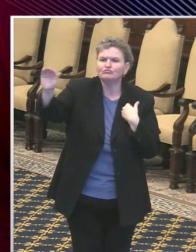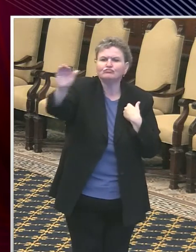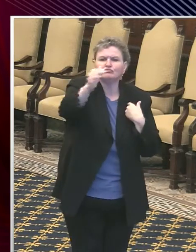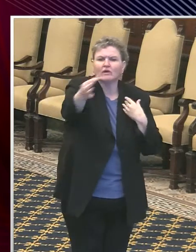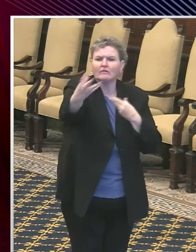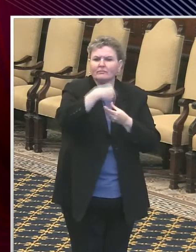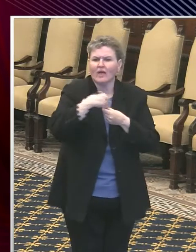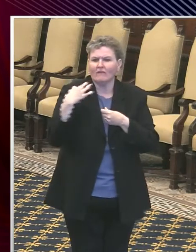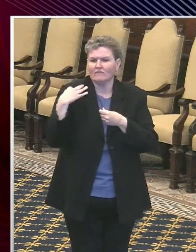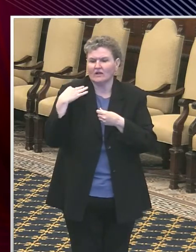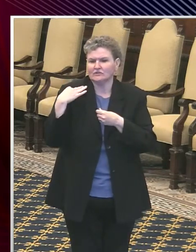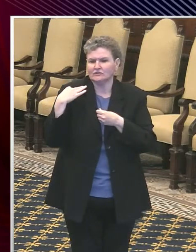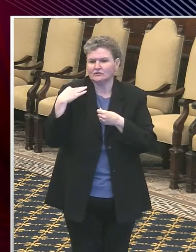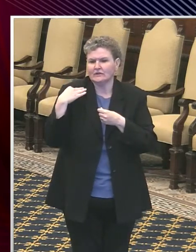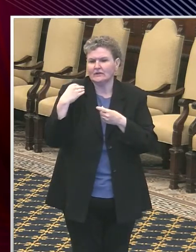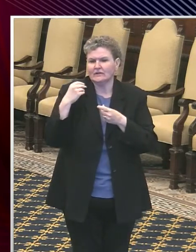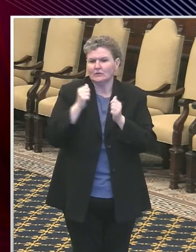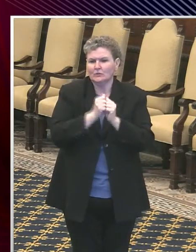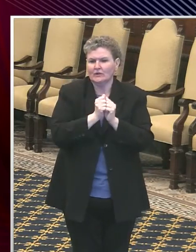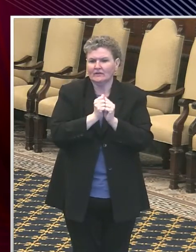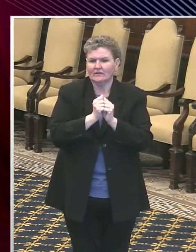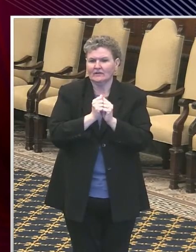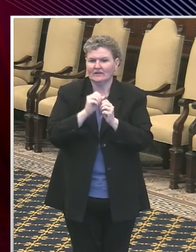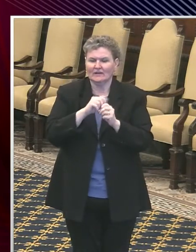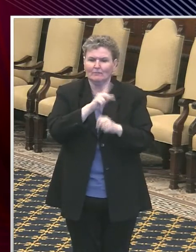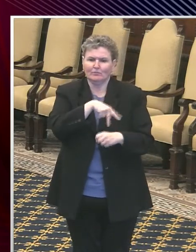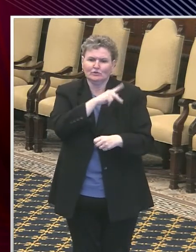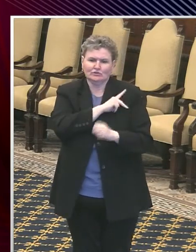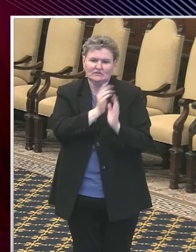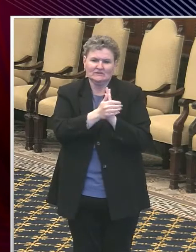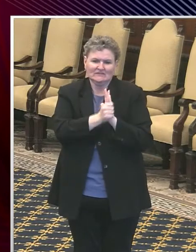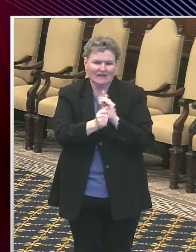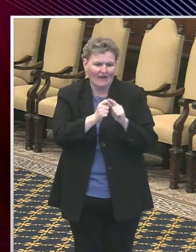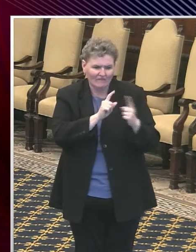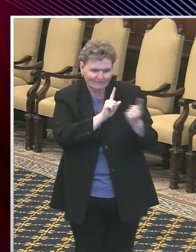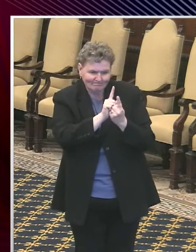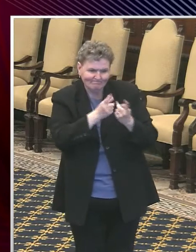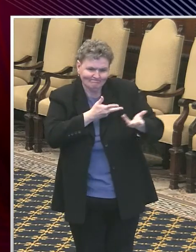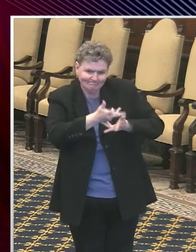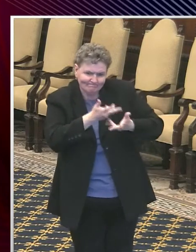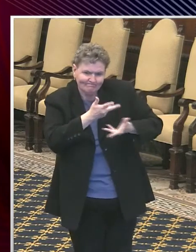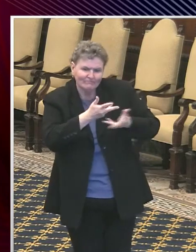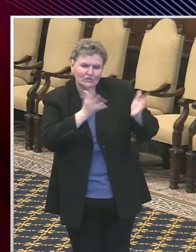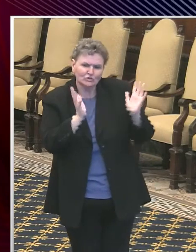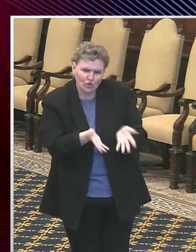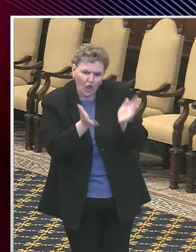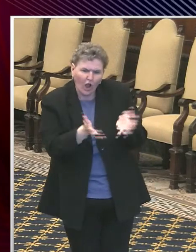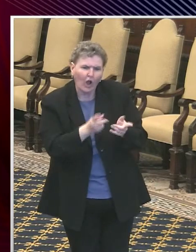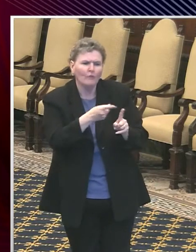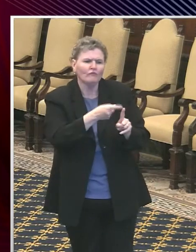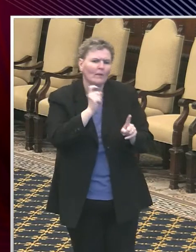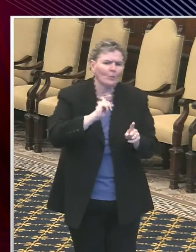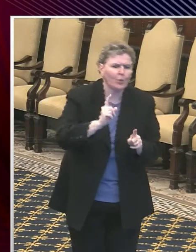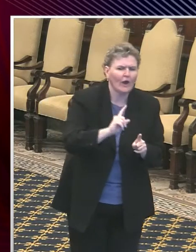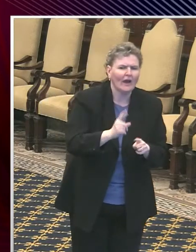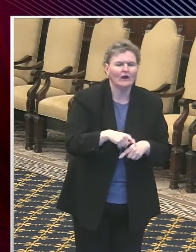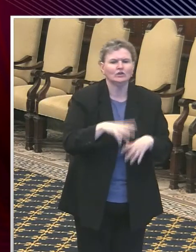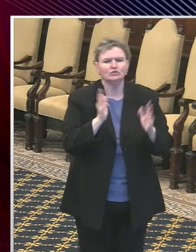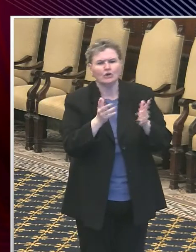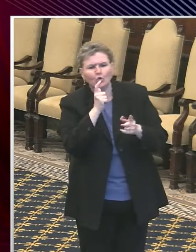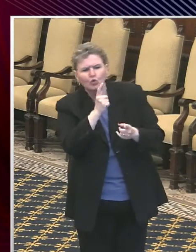Thank you. Dr. Farley, I have a couple of questions for you to start with. Clinics in Philadelphia have showed us a new, smaller testing swab,